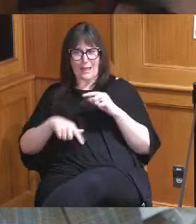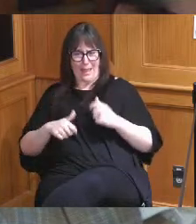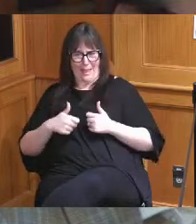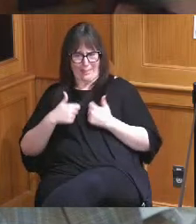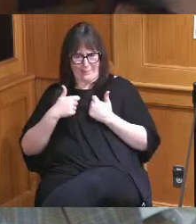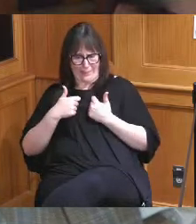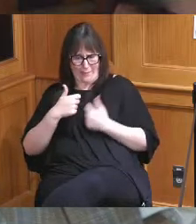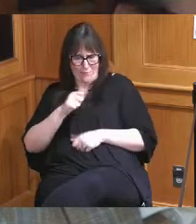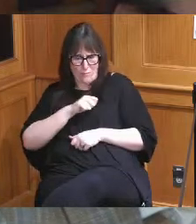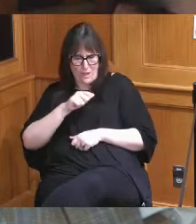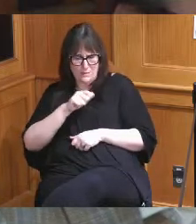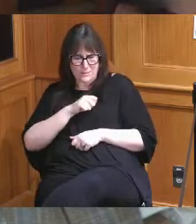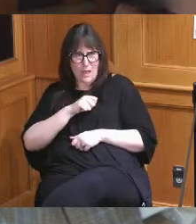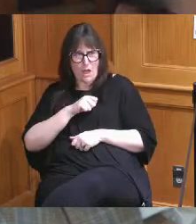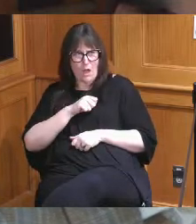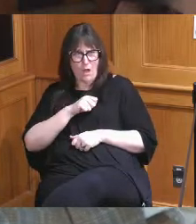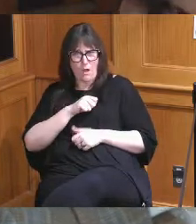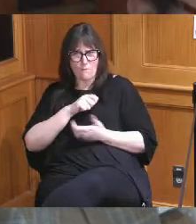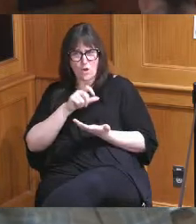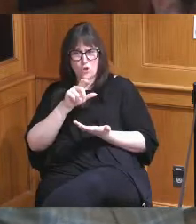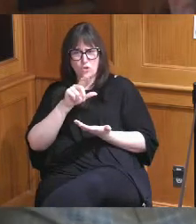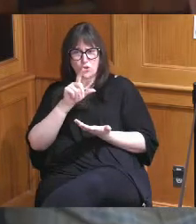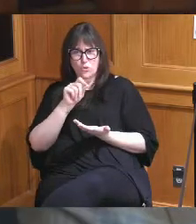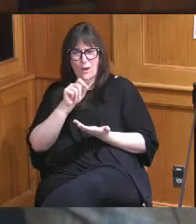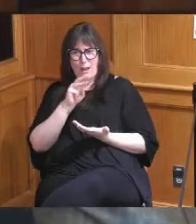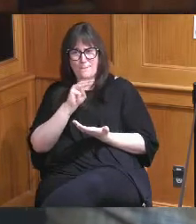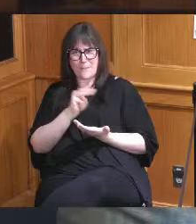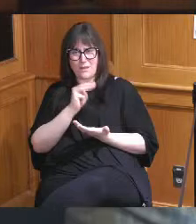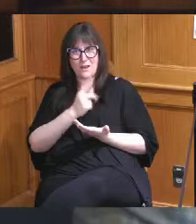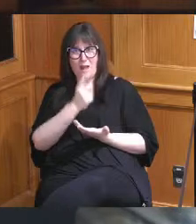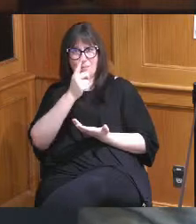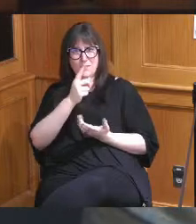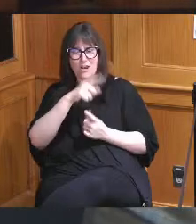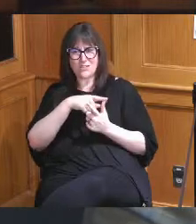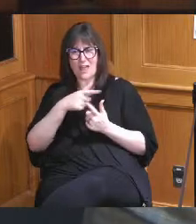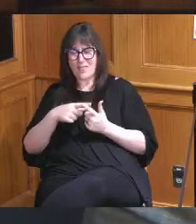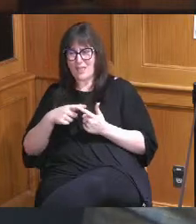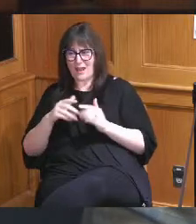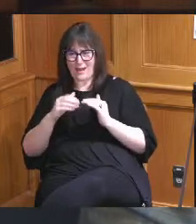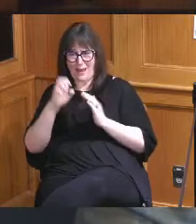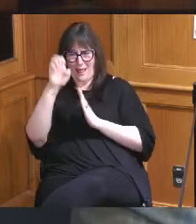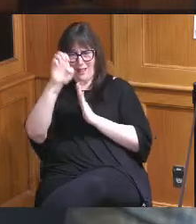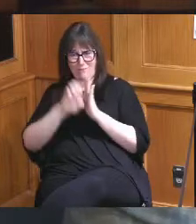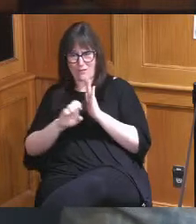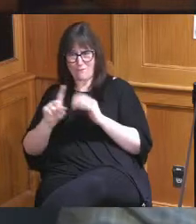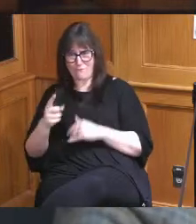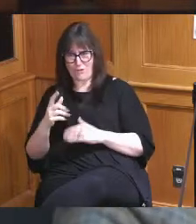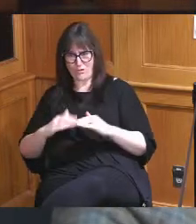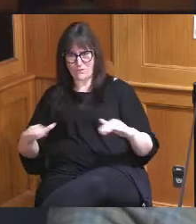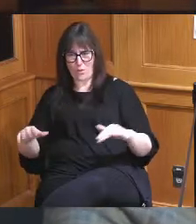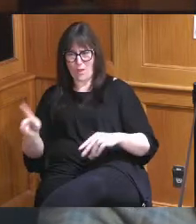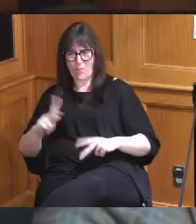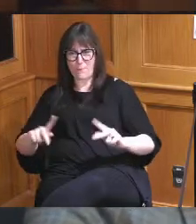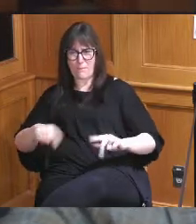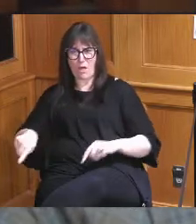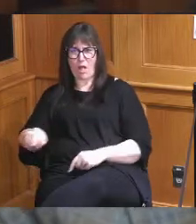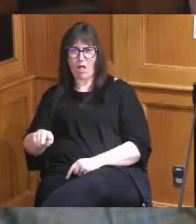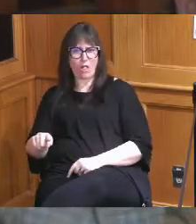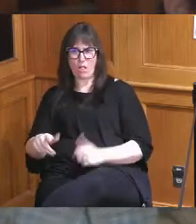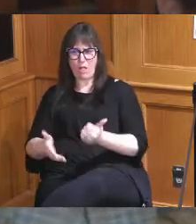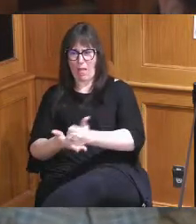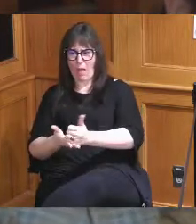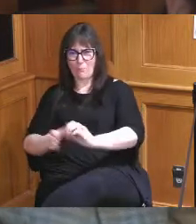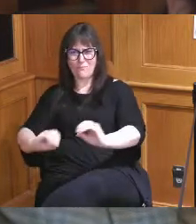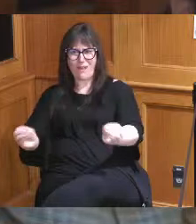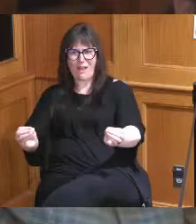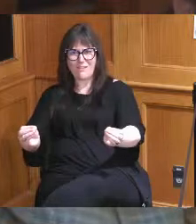to do 20 million upstairs in the 6th floor and then go on the elevator on the 1st floor, and the people can't get help. So